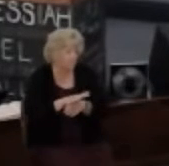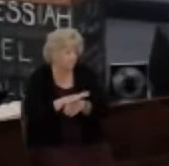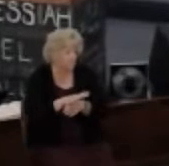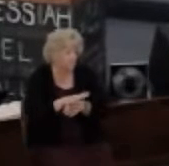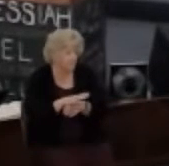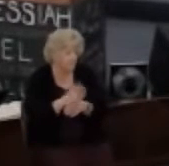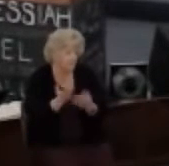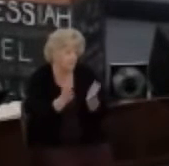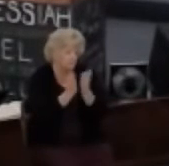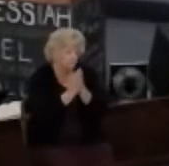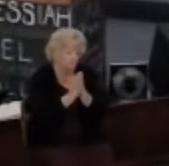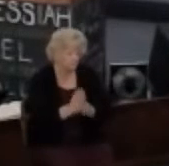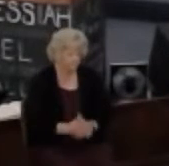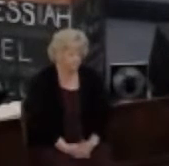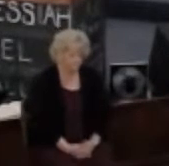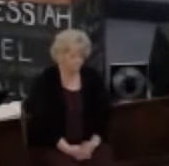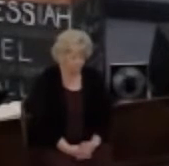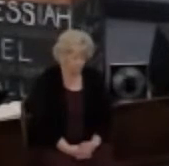Let's pray.